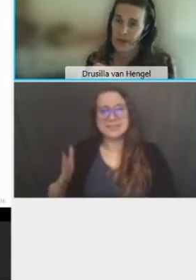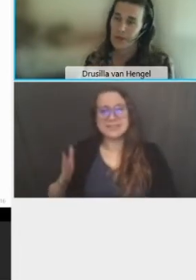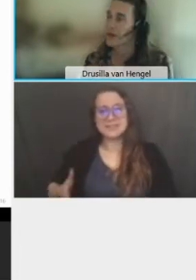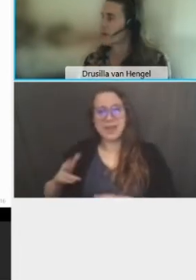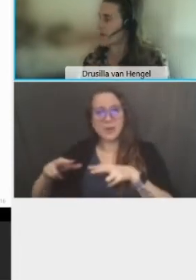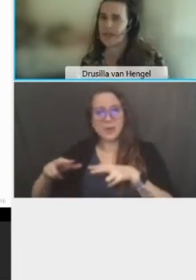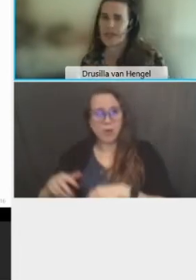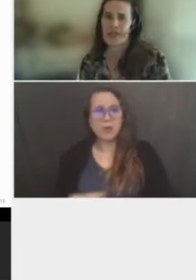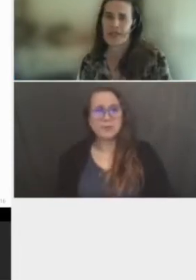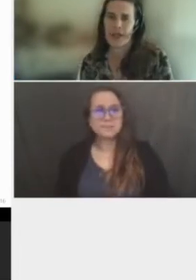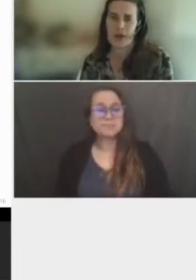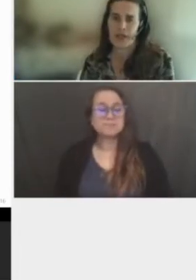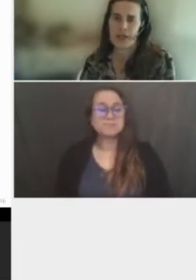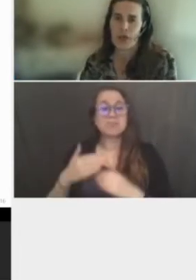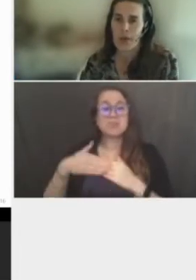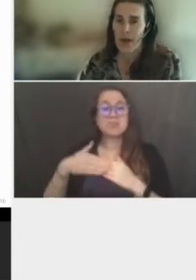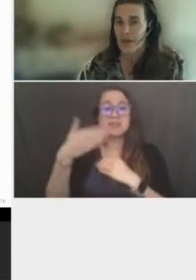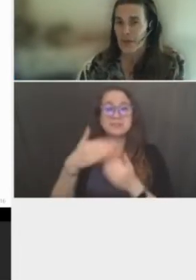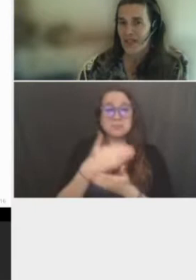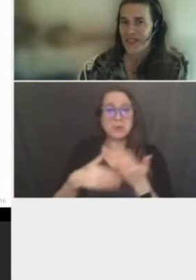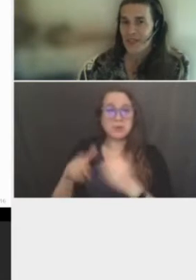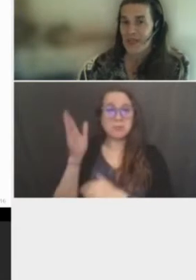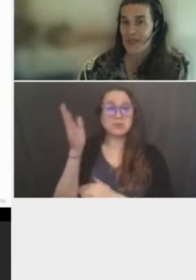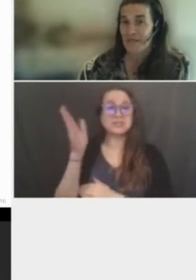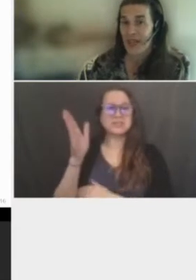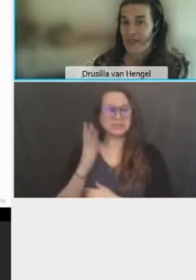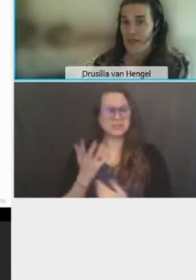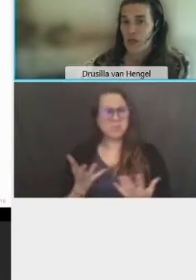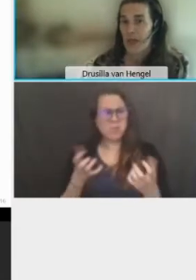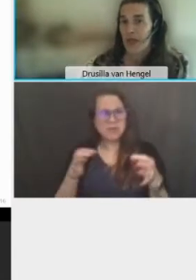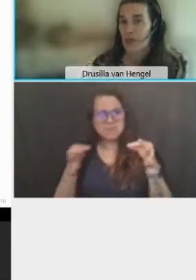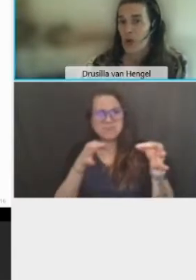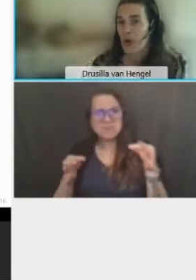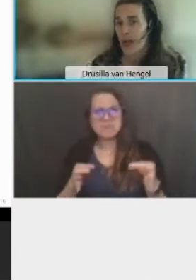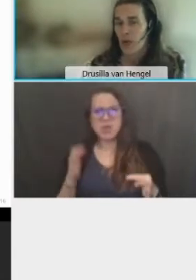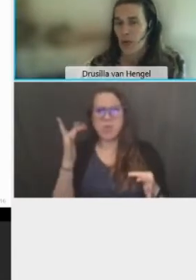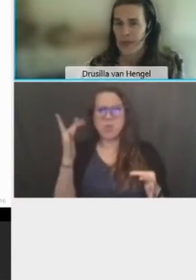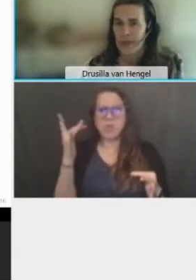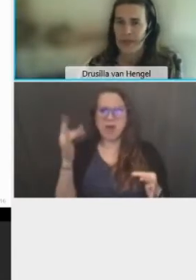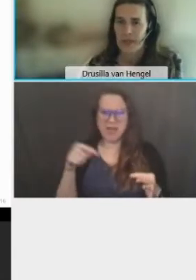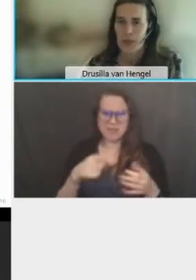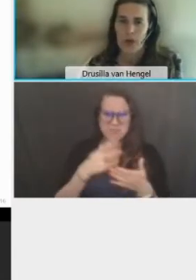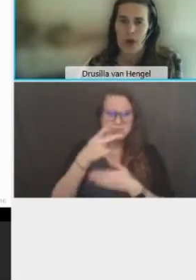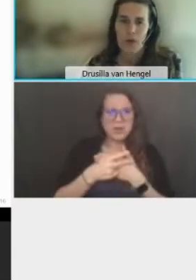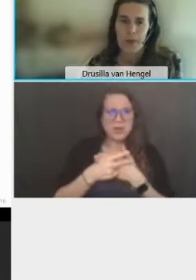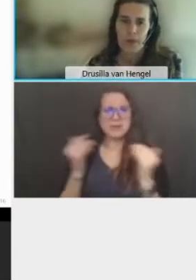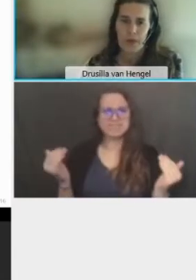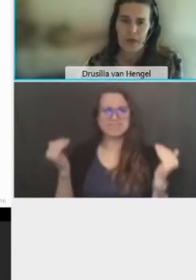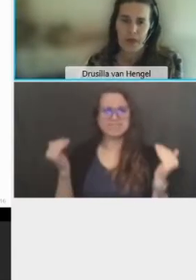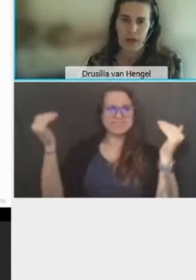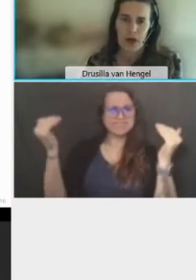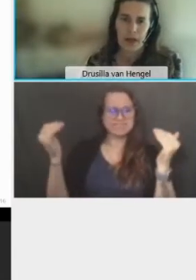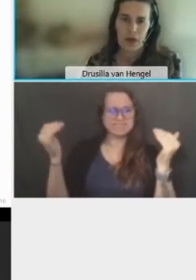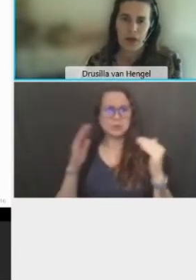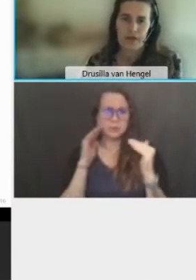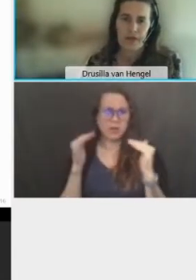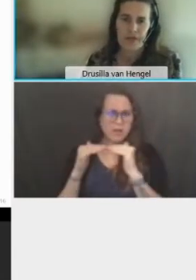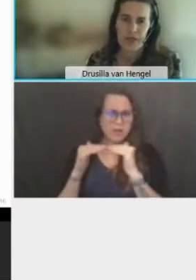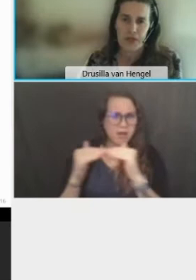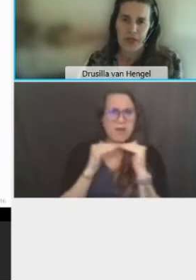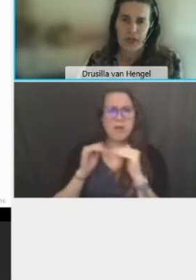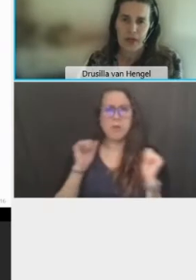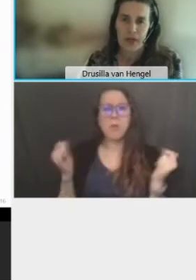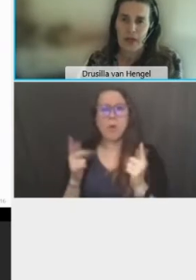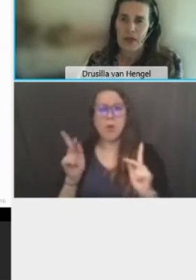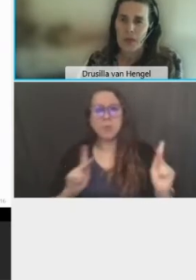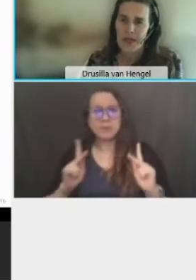In this next part of the presentation, I want to describe why this project is being advanced as a way to more equitably support all people moving along and across